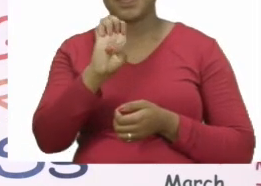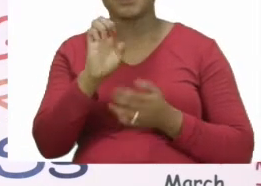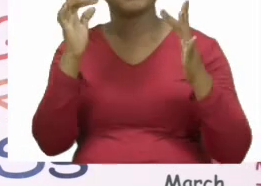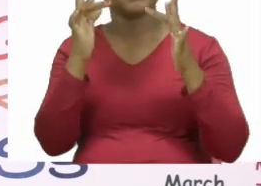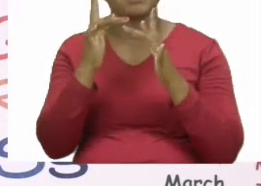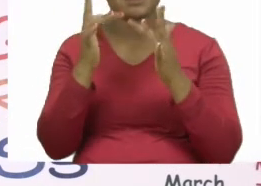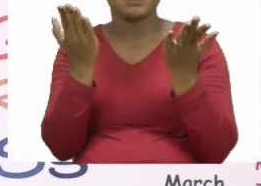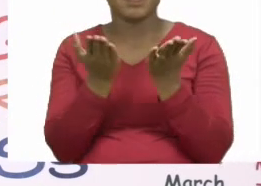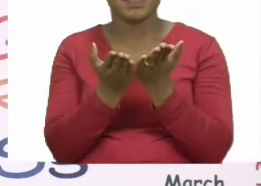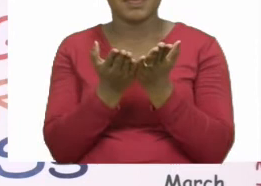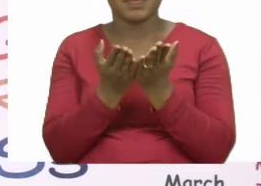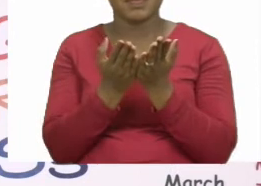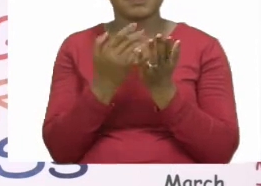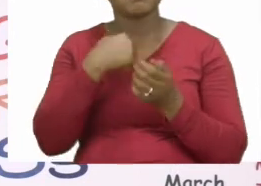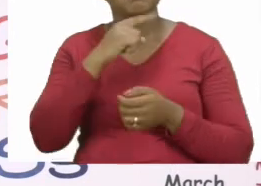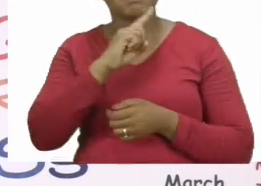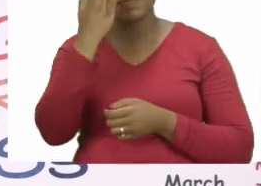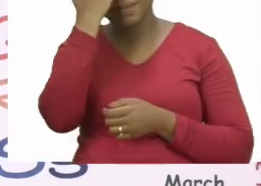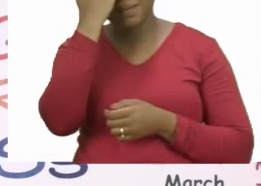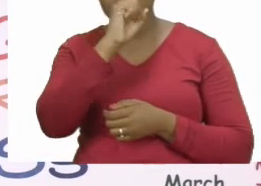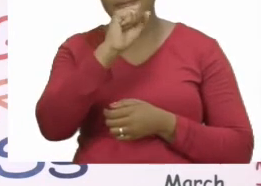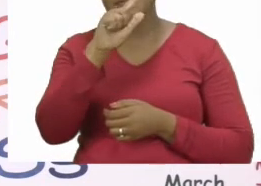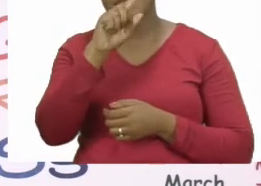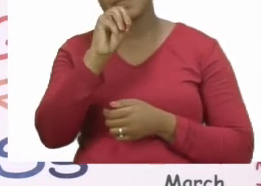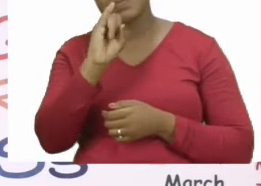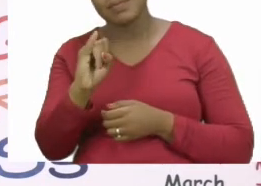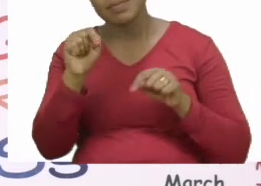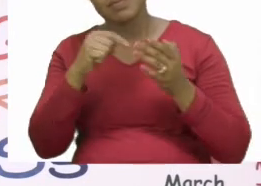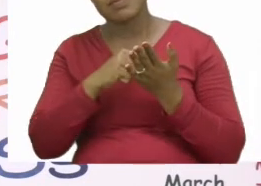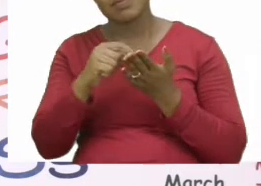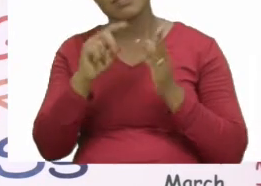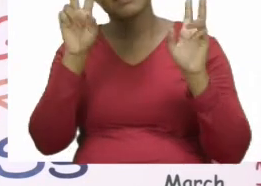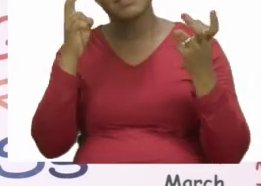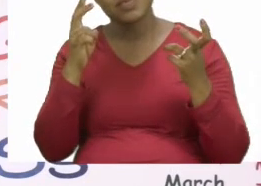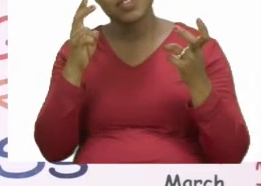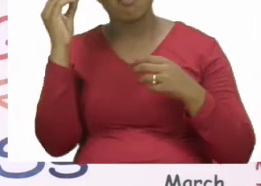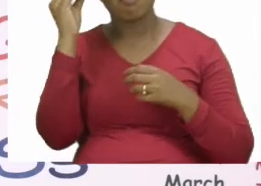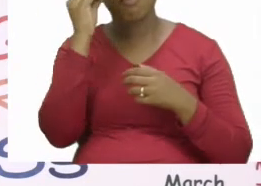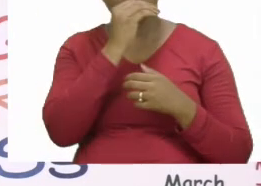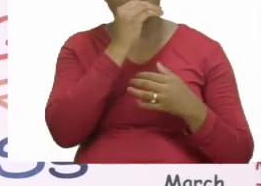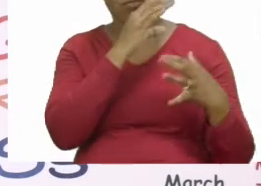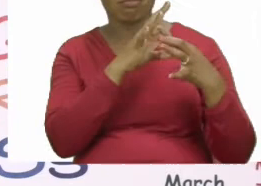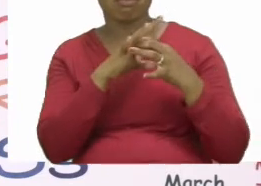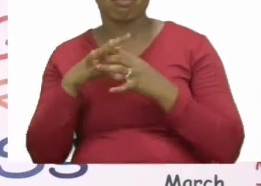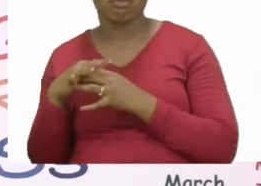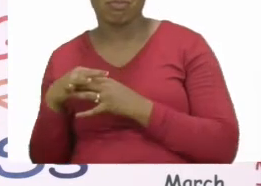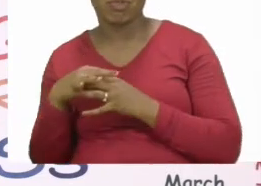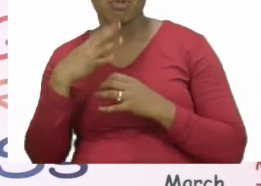Teacher Hartung and our theme this week is the food chain and saving